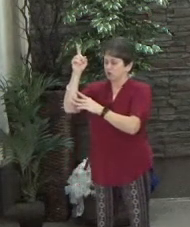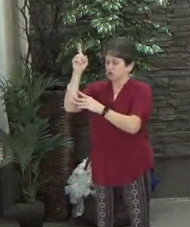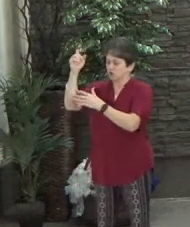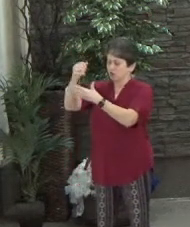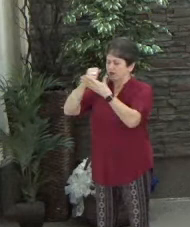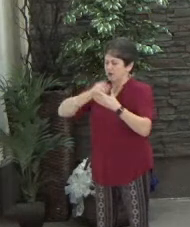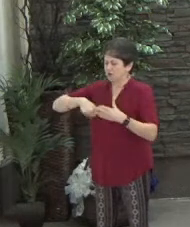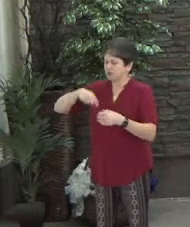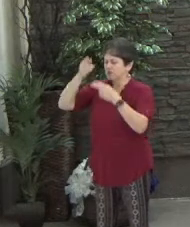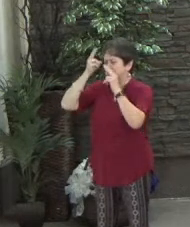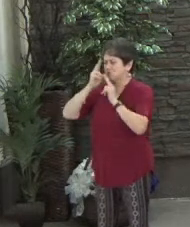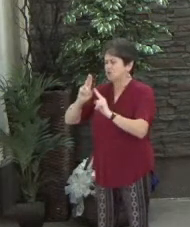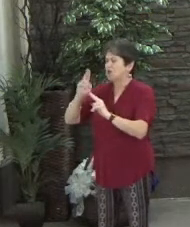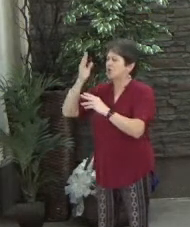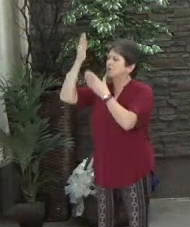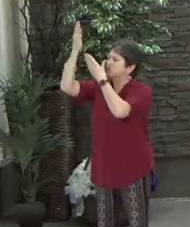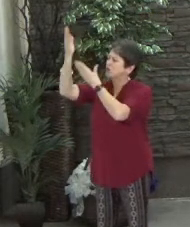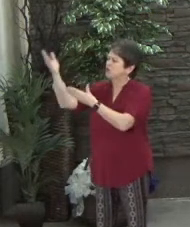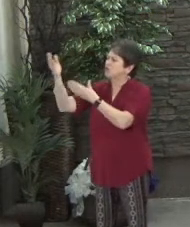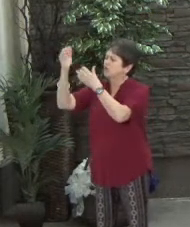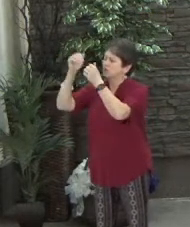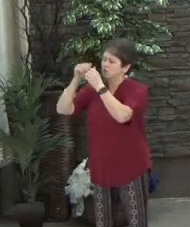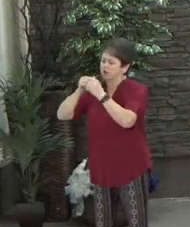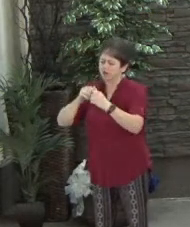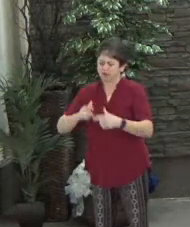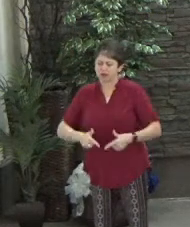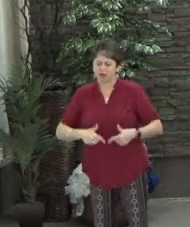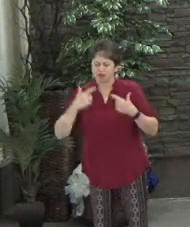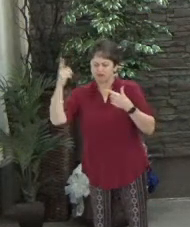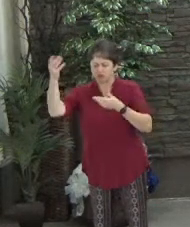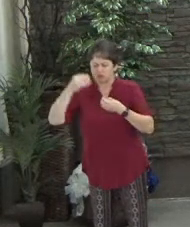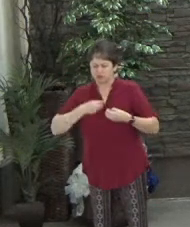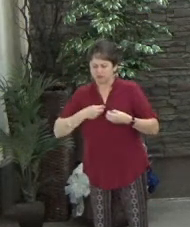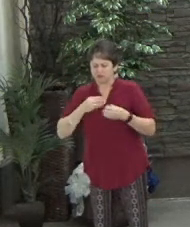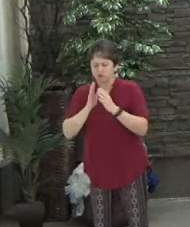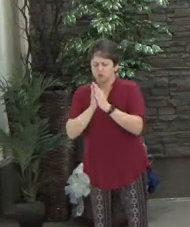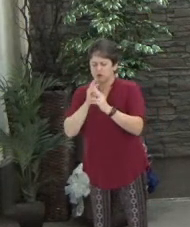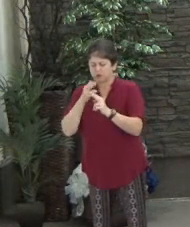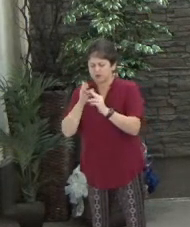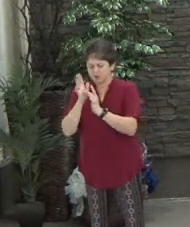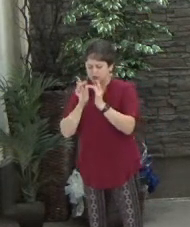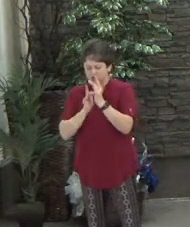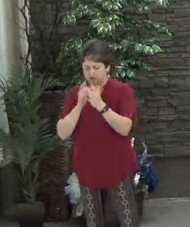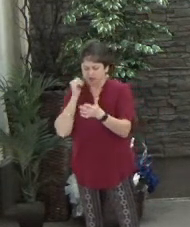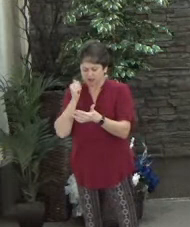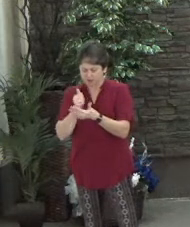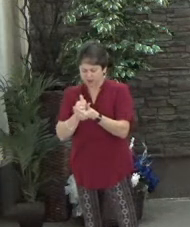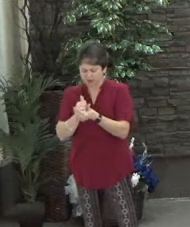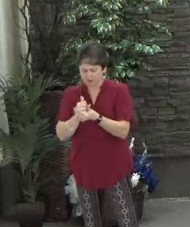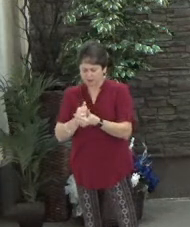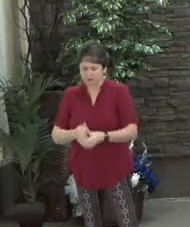help us to honor you with the life you've given us. We pray this in the name of Jesus. Amen.